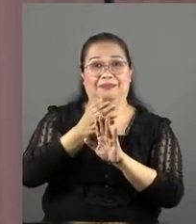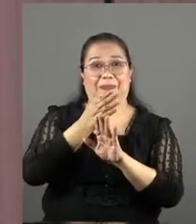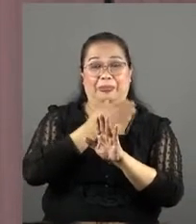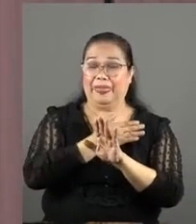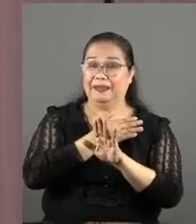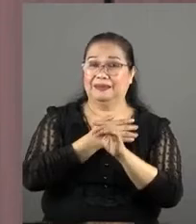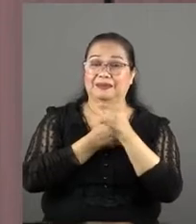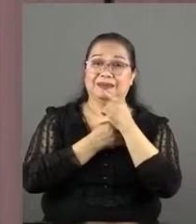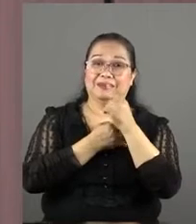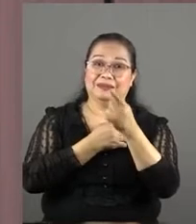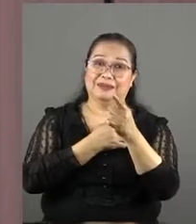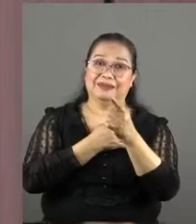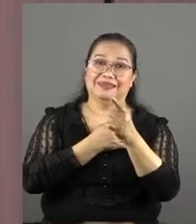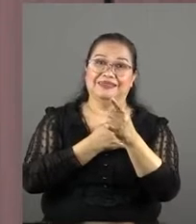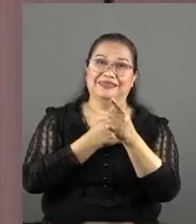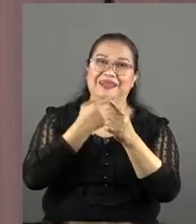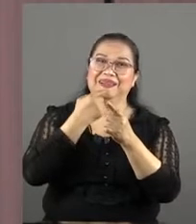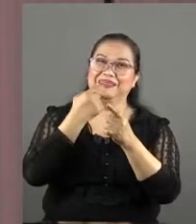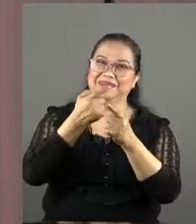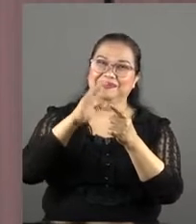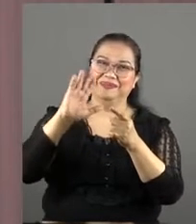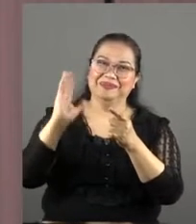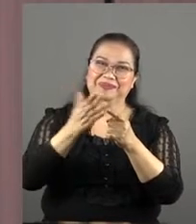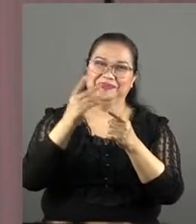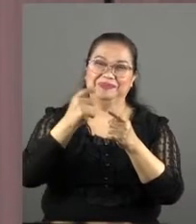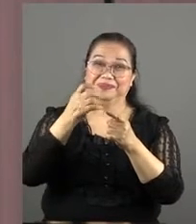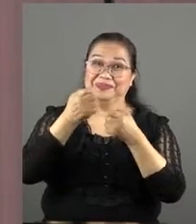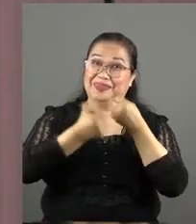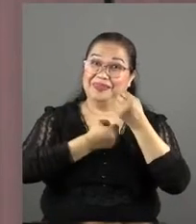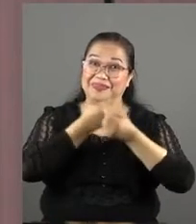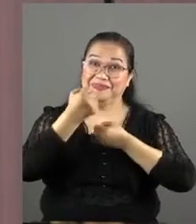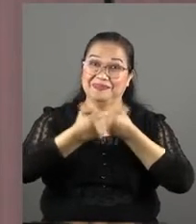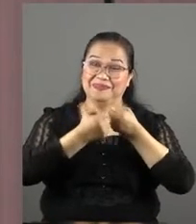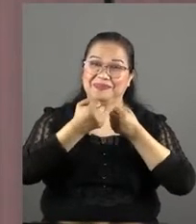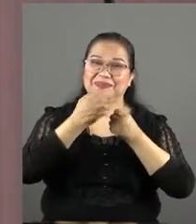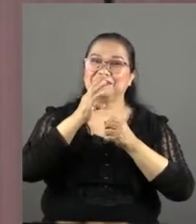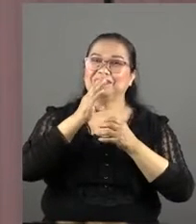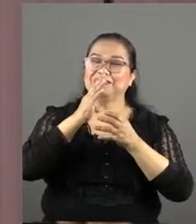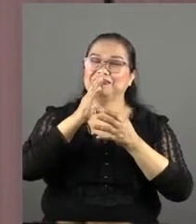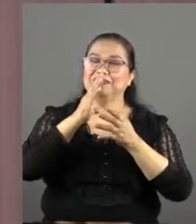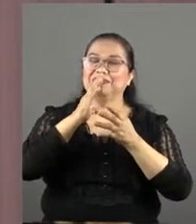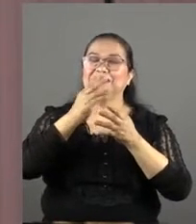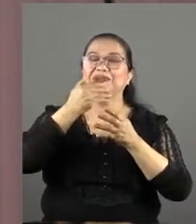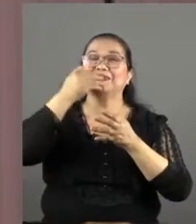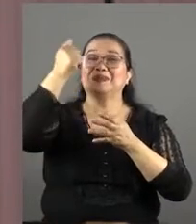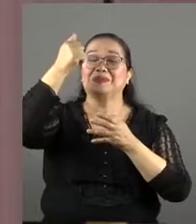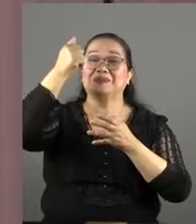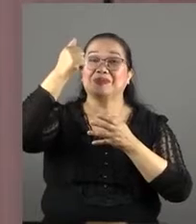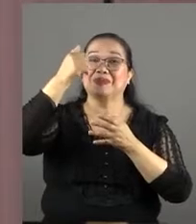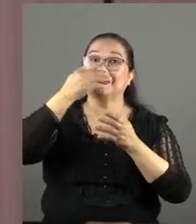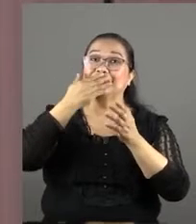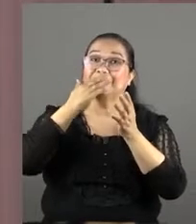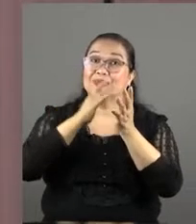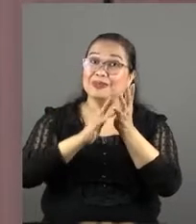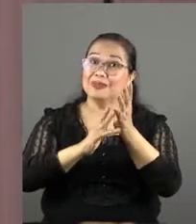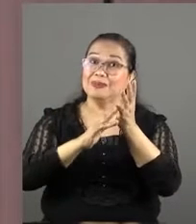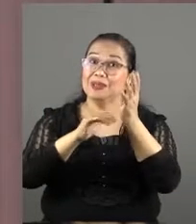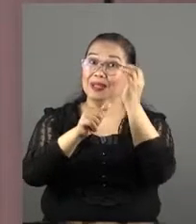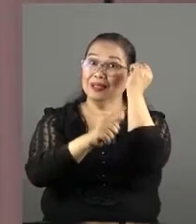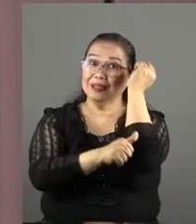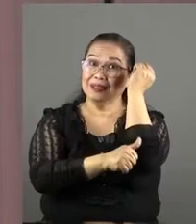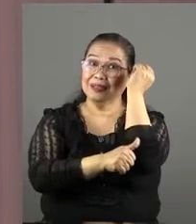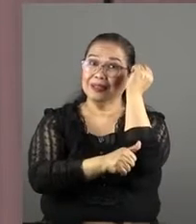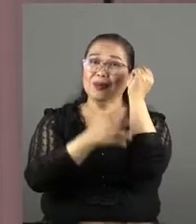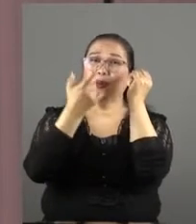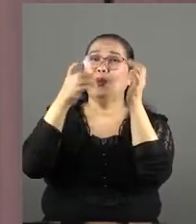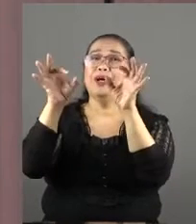track, it says here, the sacrifice that speaks better than the blood of Abel, because the blood of Abel was crying out for